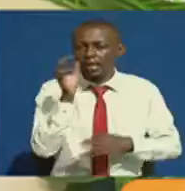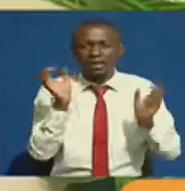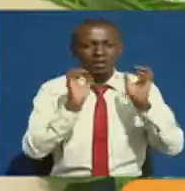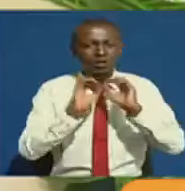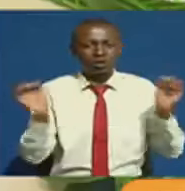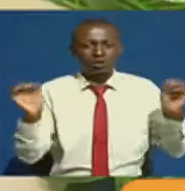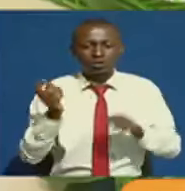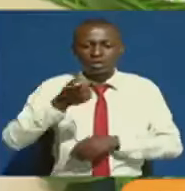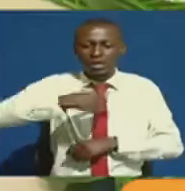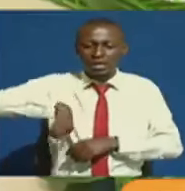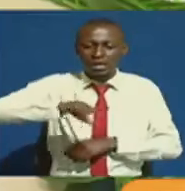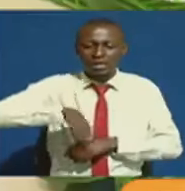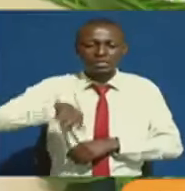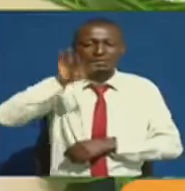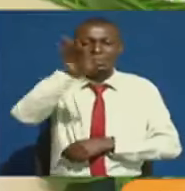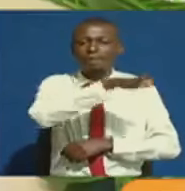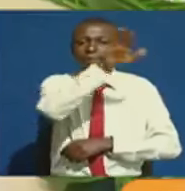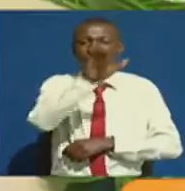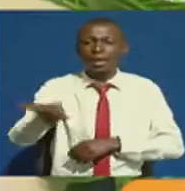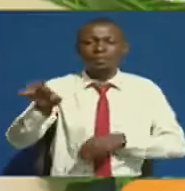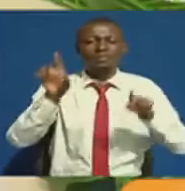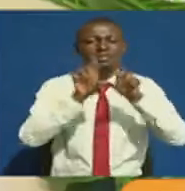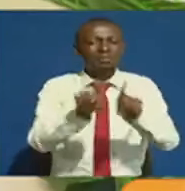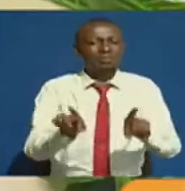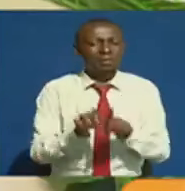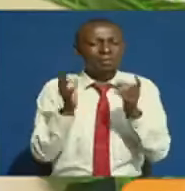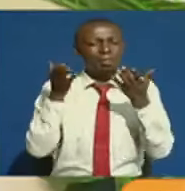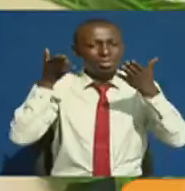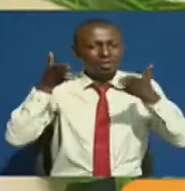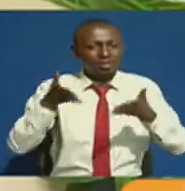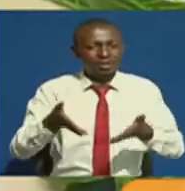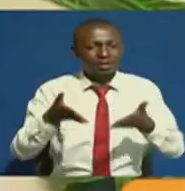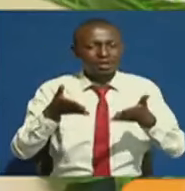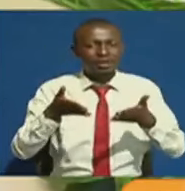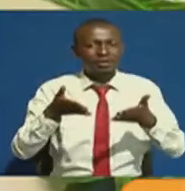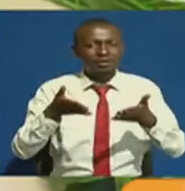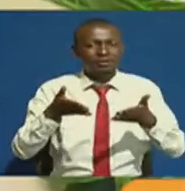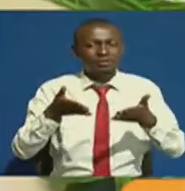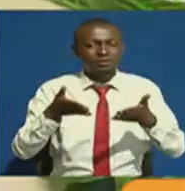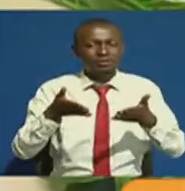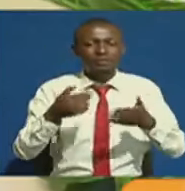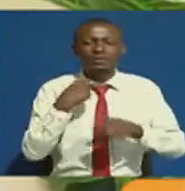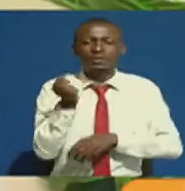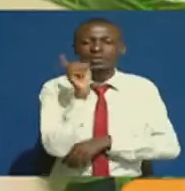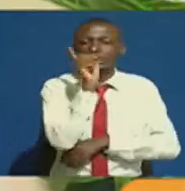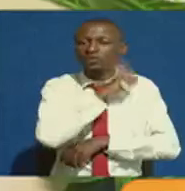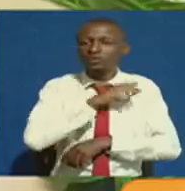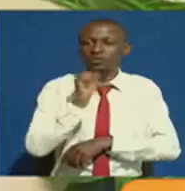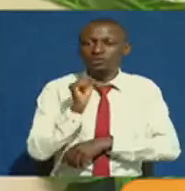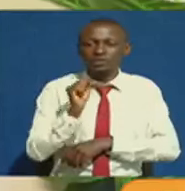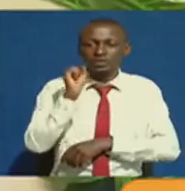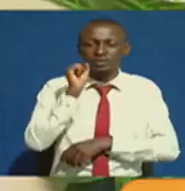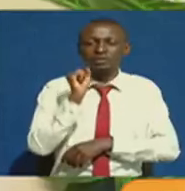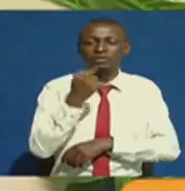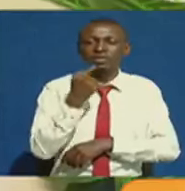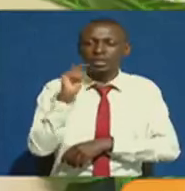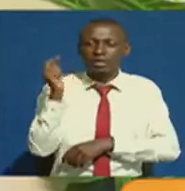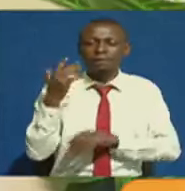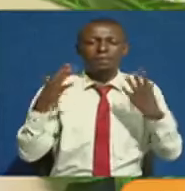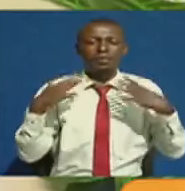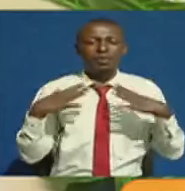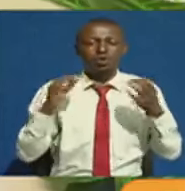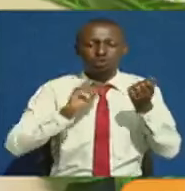We are in the same house, we are in the same floor. We will adjust, and this we say with tremendous humility to Kenyans. We